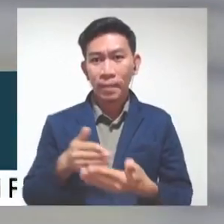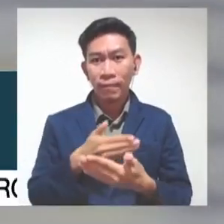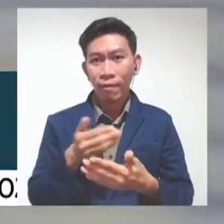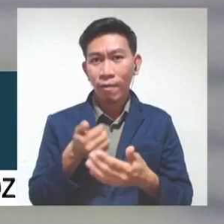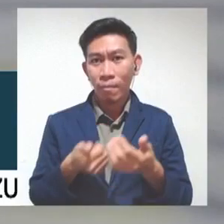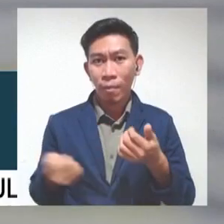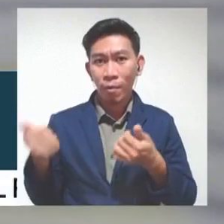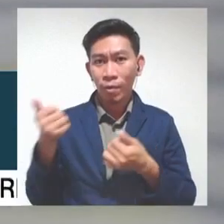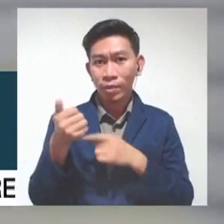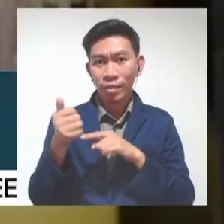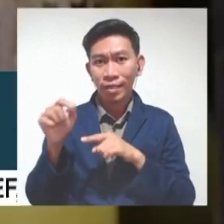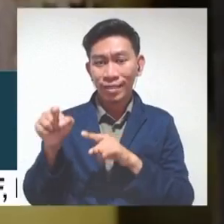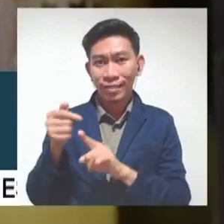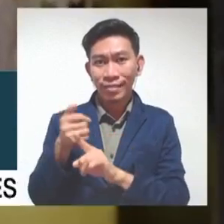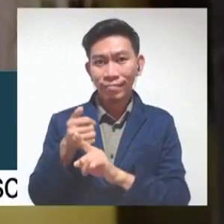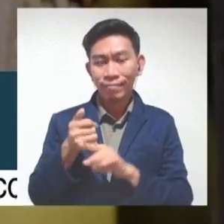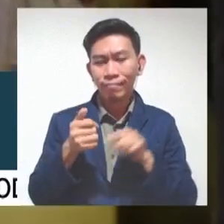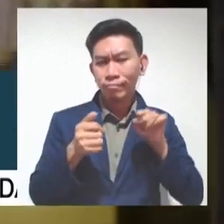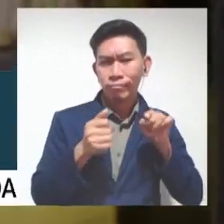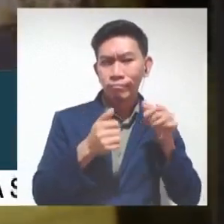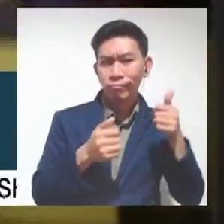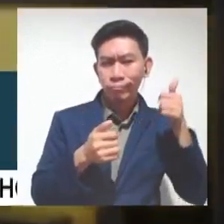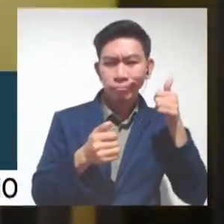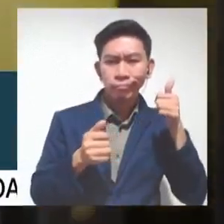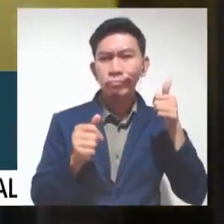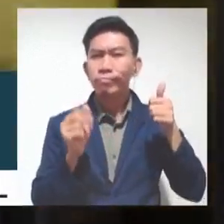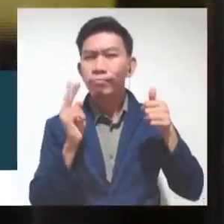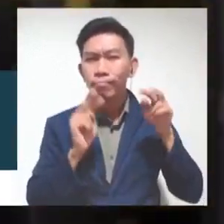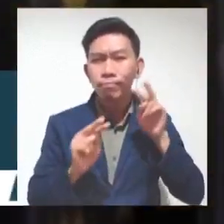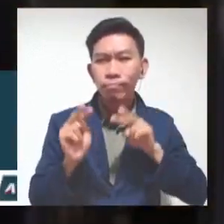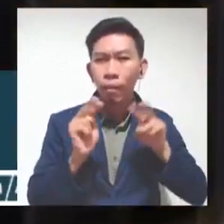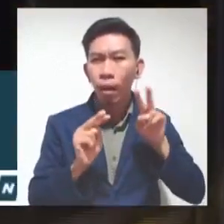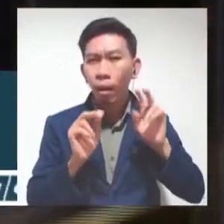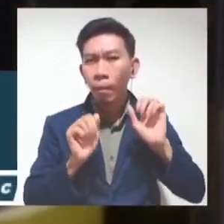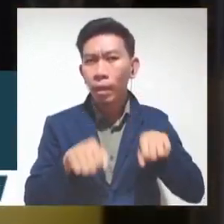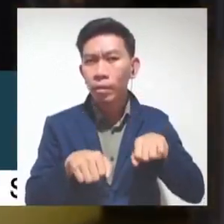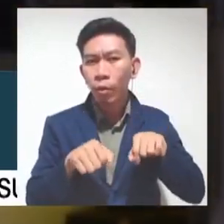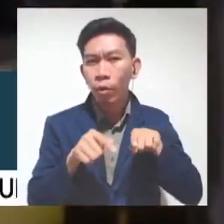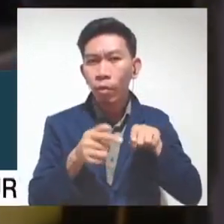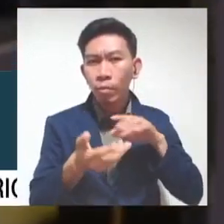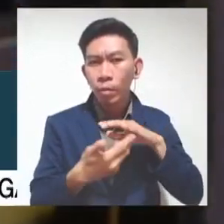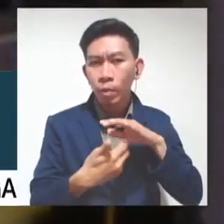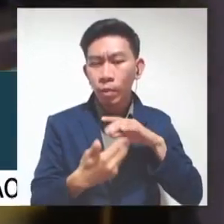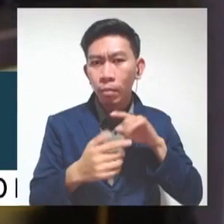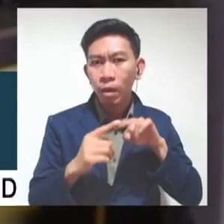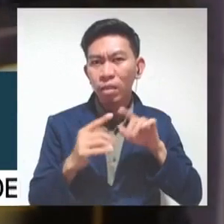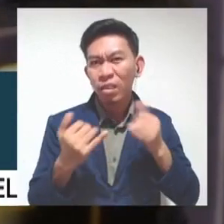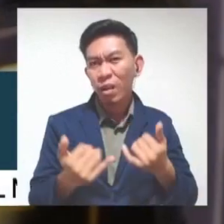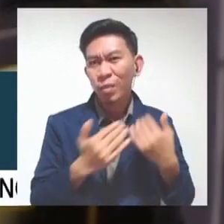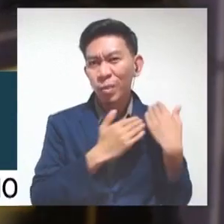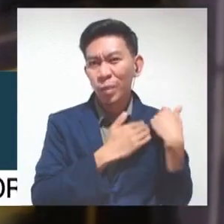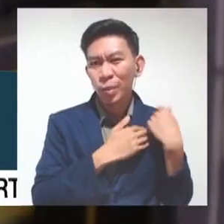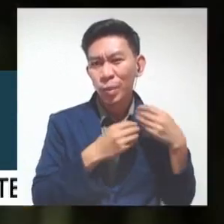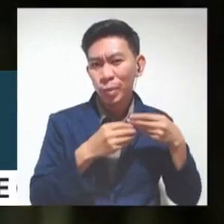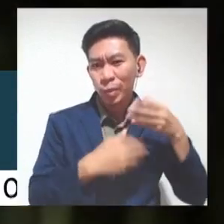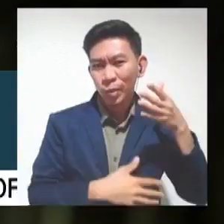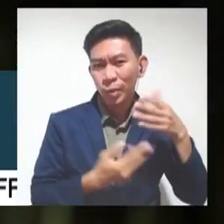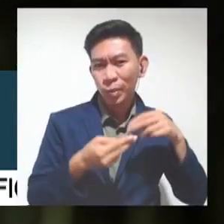identifying potential clients, but now her duties have widened to tasks including choosing artists to design custom